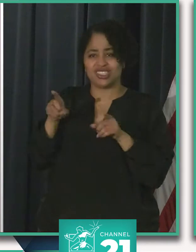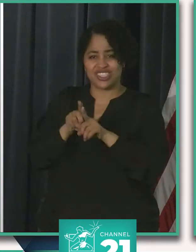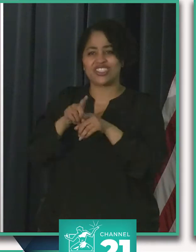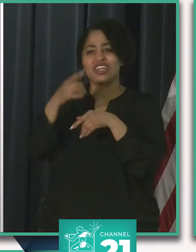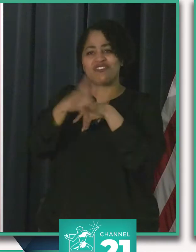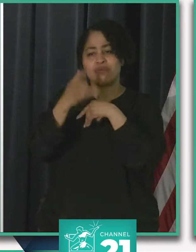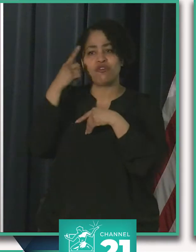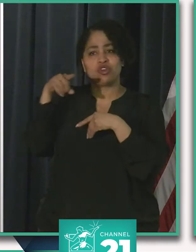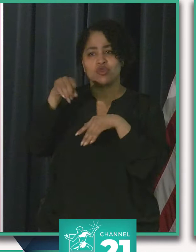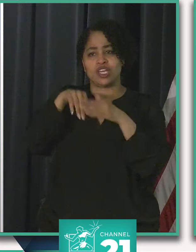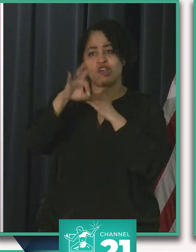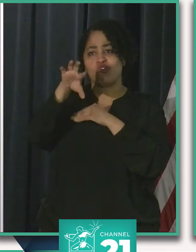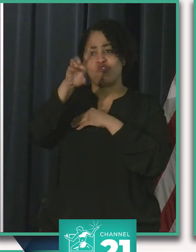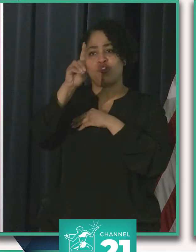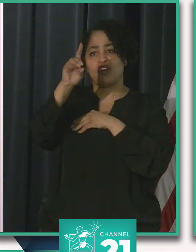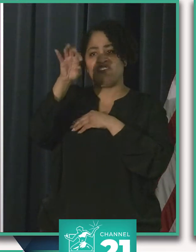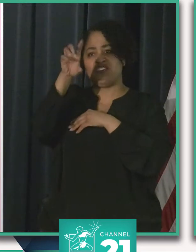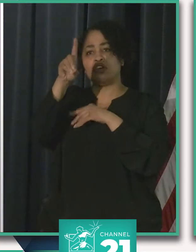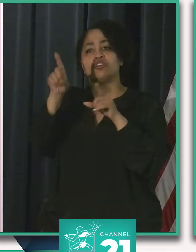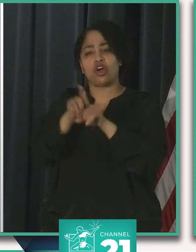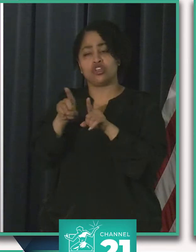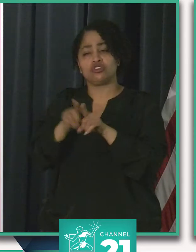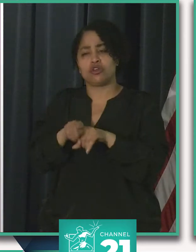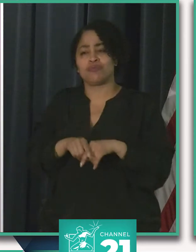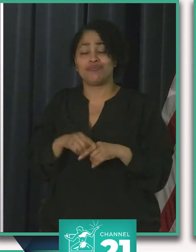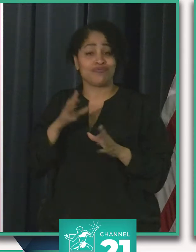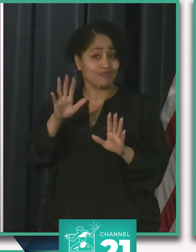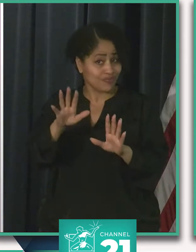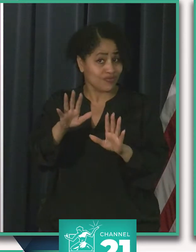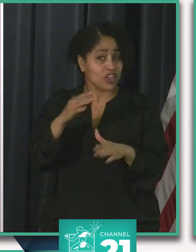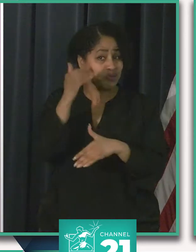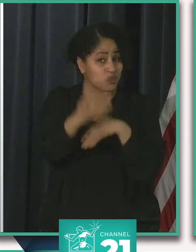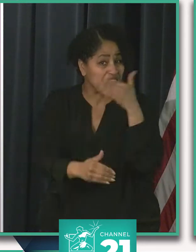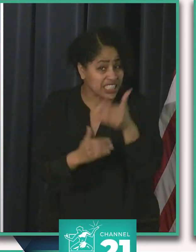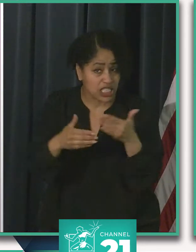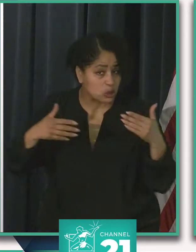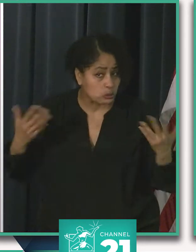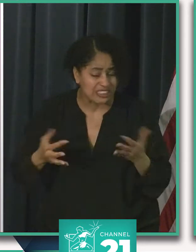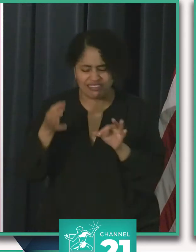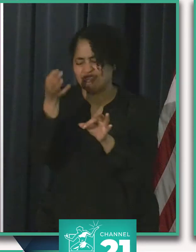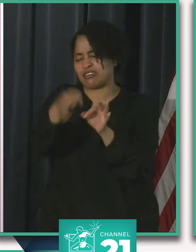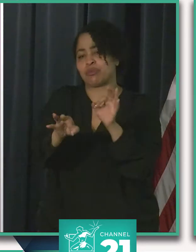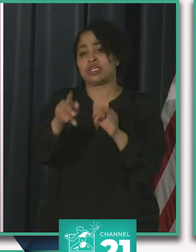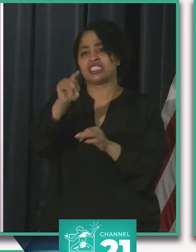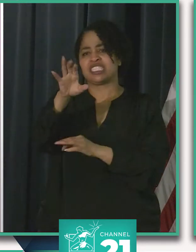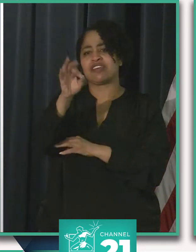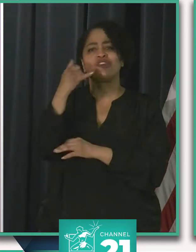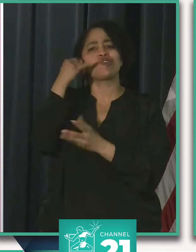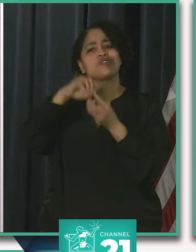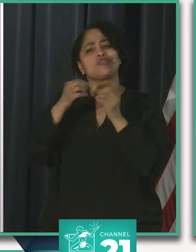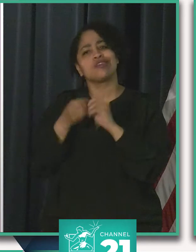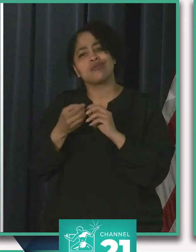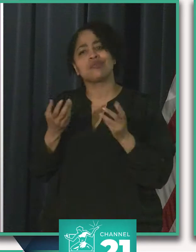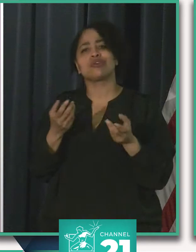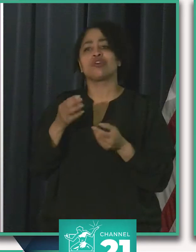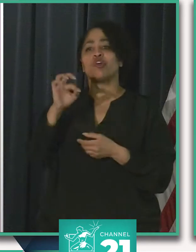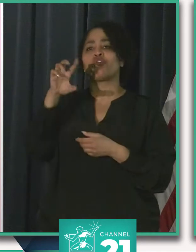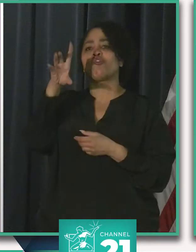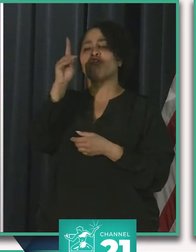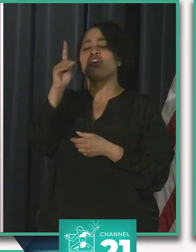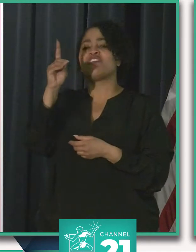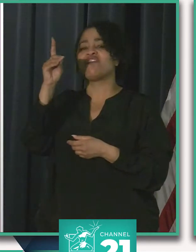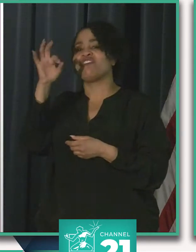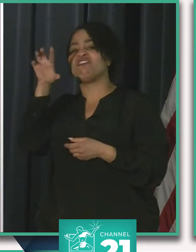well. So the process is simple enough. At TCF, you call the number. Ford Field, you